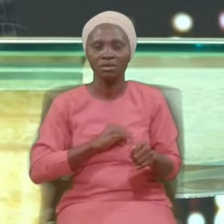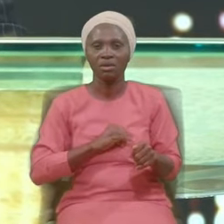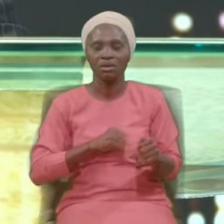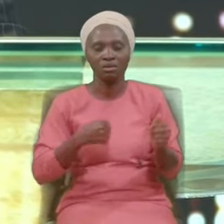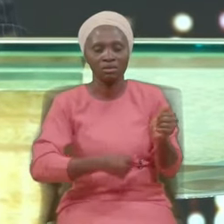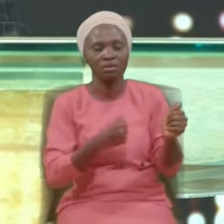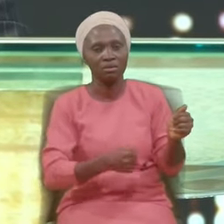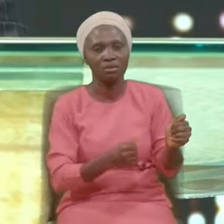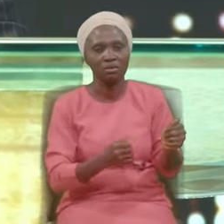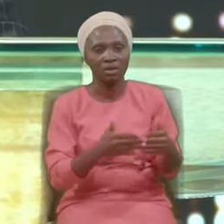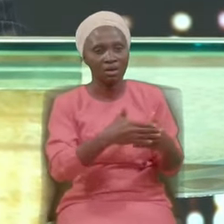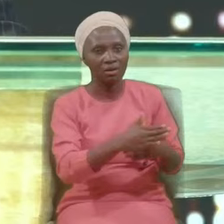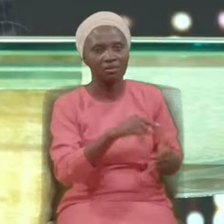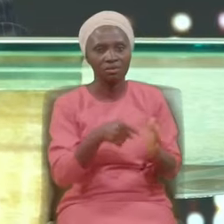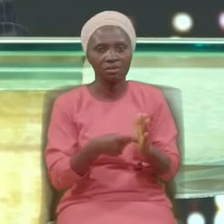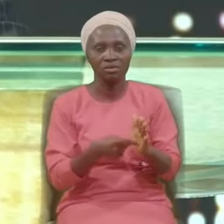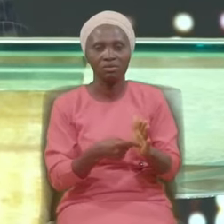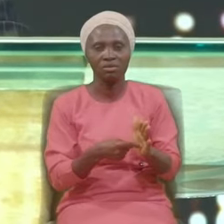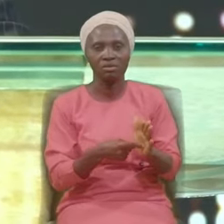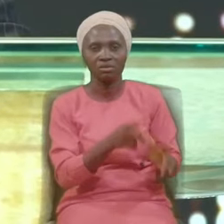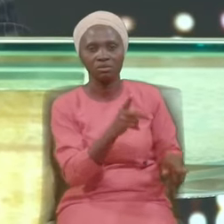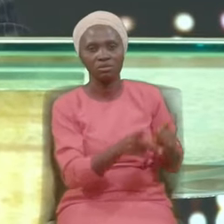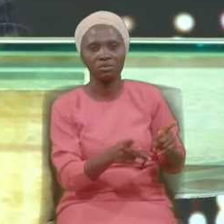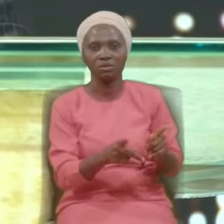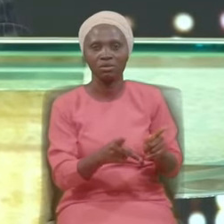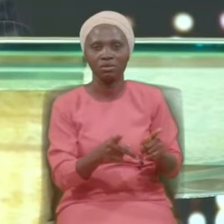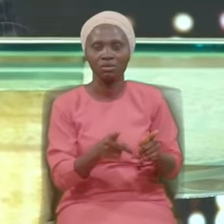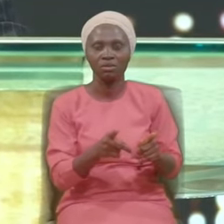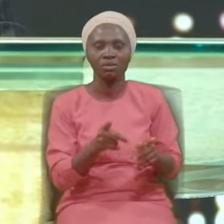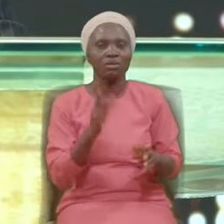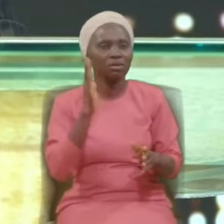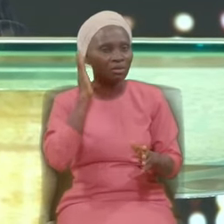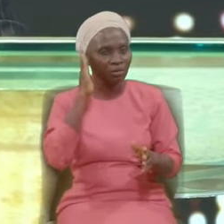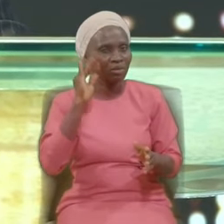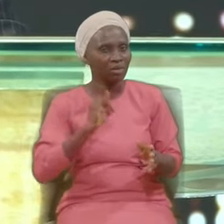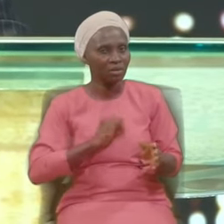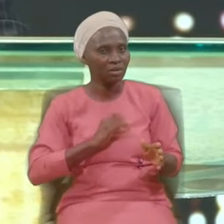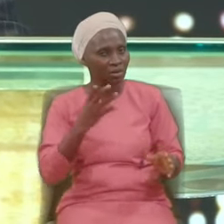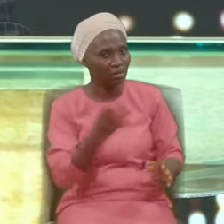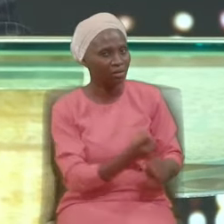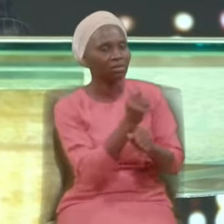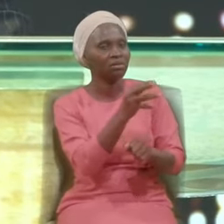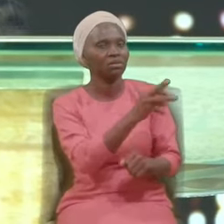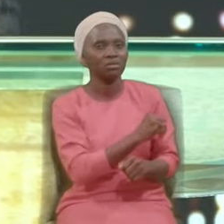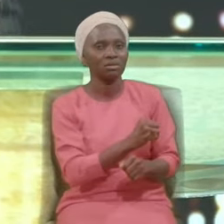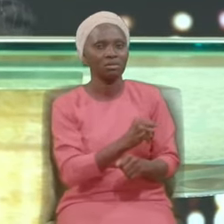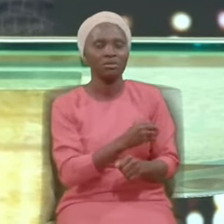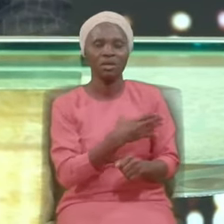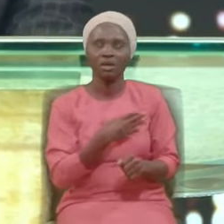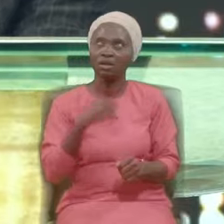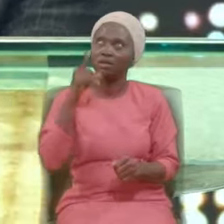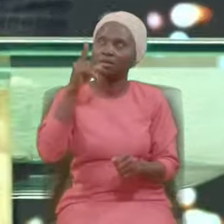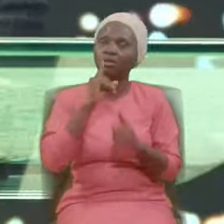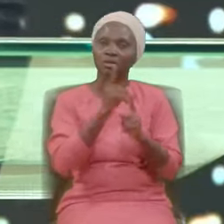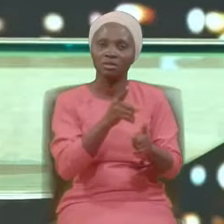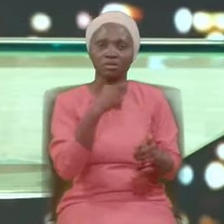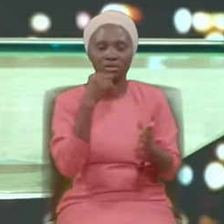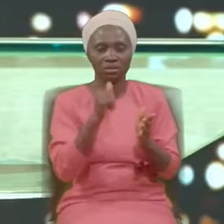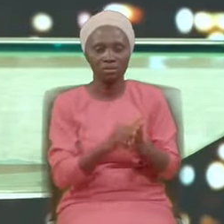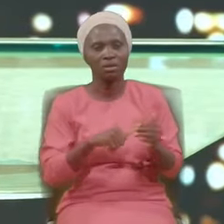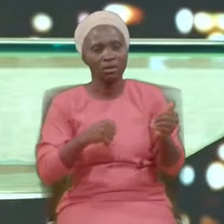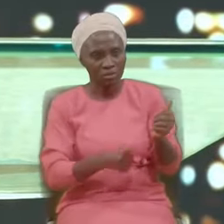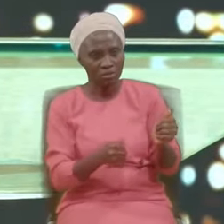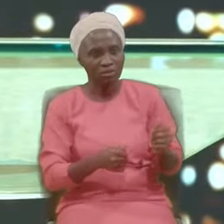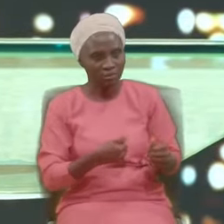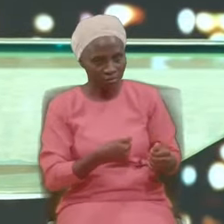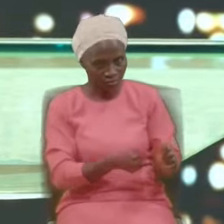troop? Shall I overtake them? And he answered him, pursue.